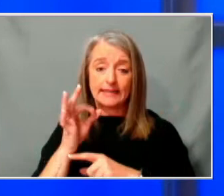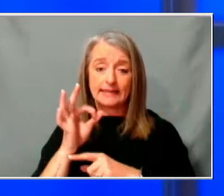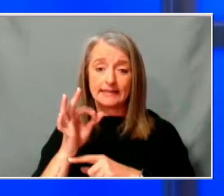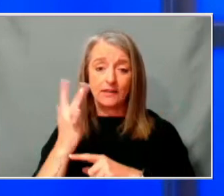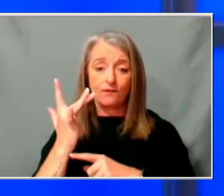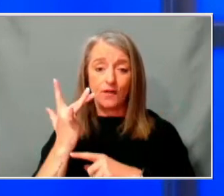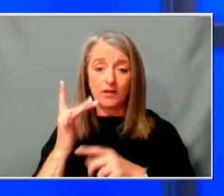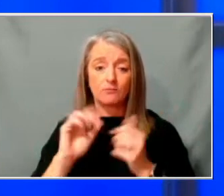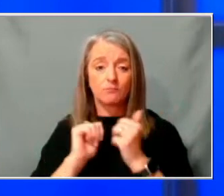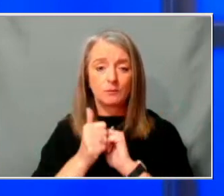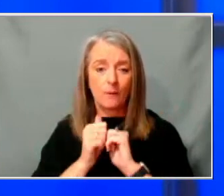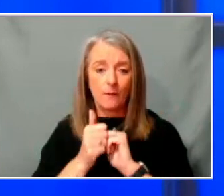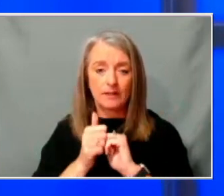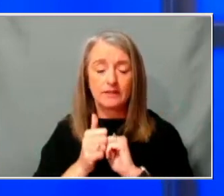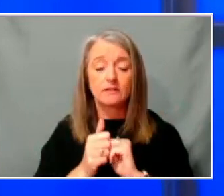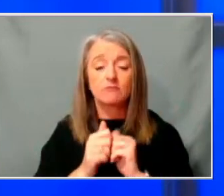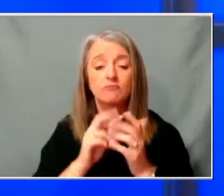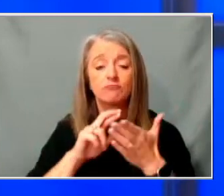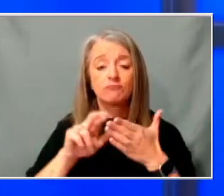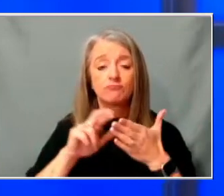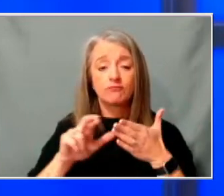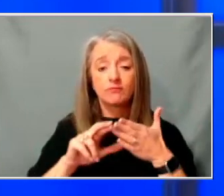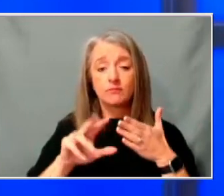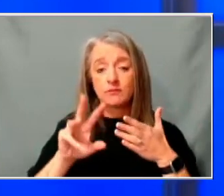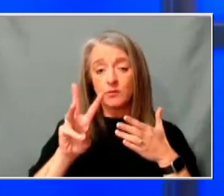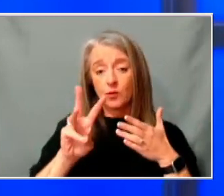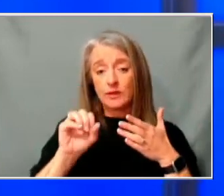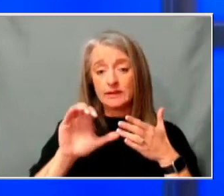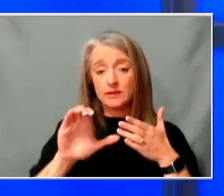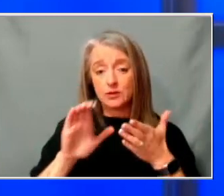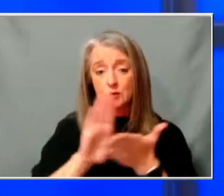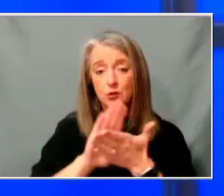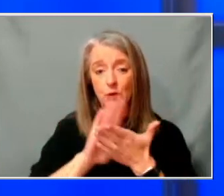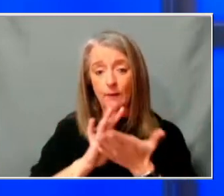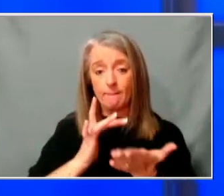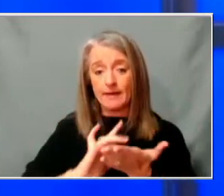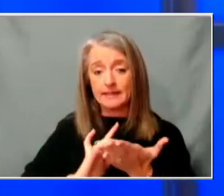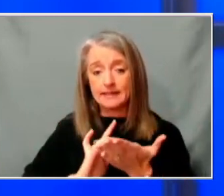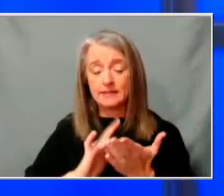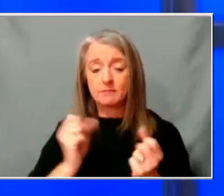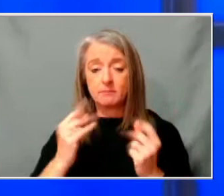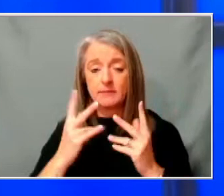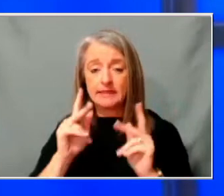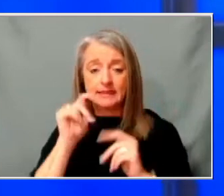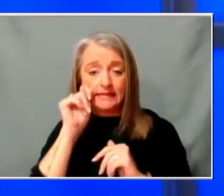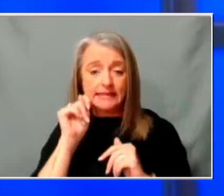sport. Researchers with the University of Wisconsin School of Medicine found that many of those teens say they're